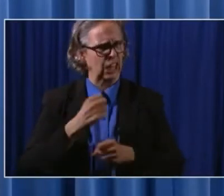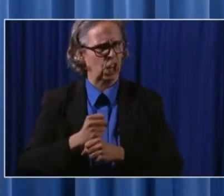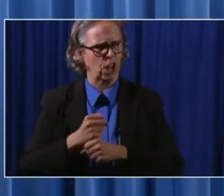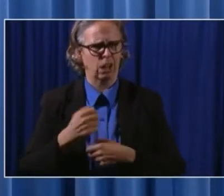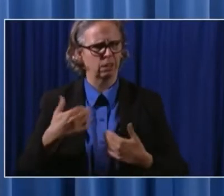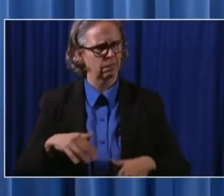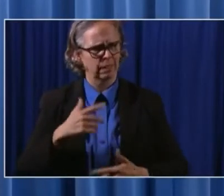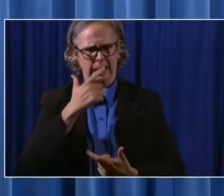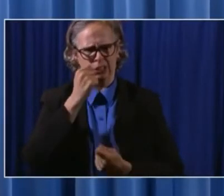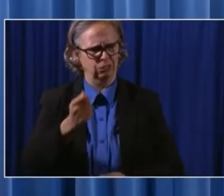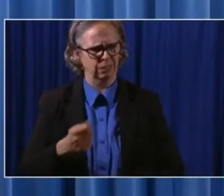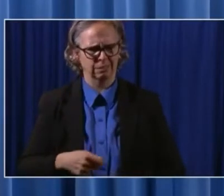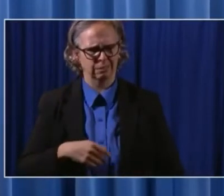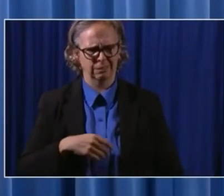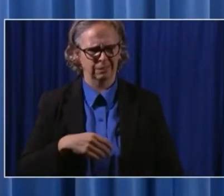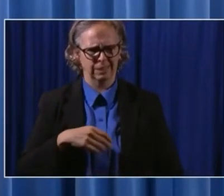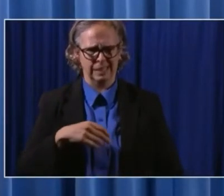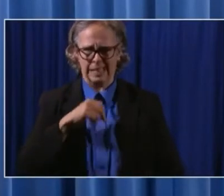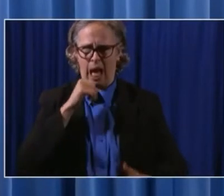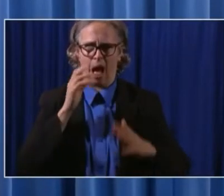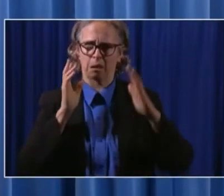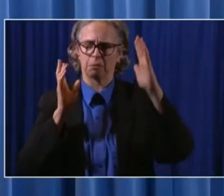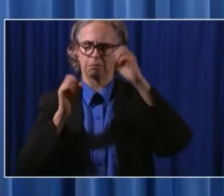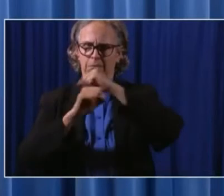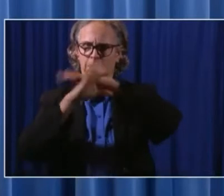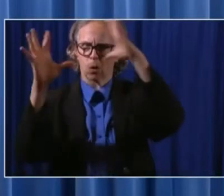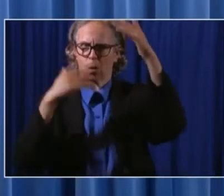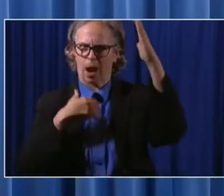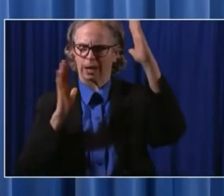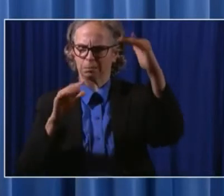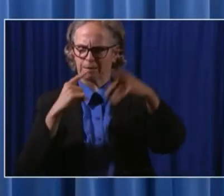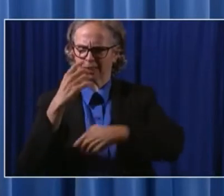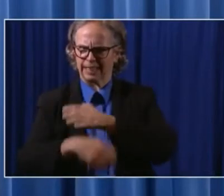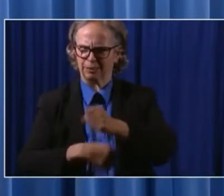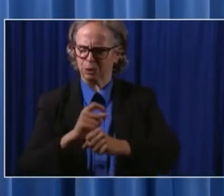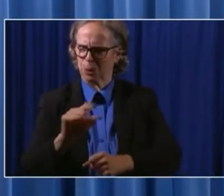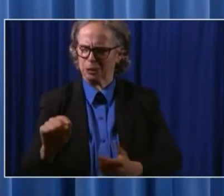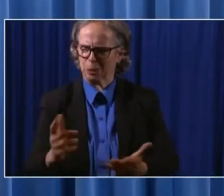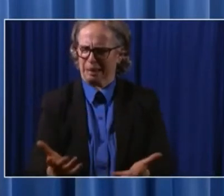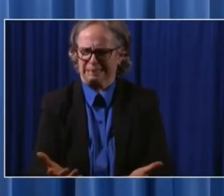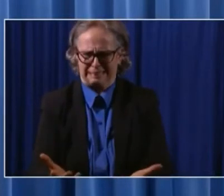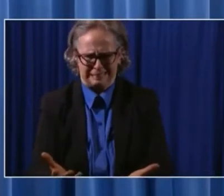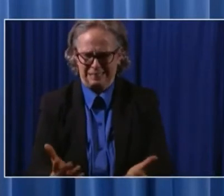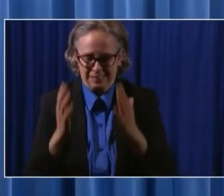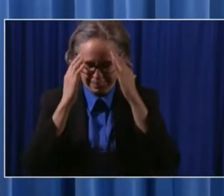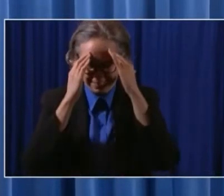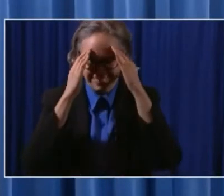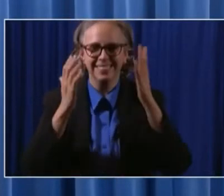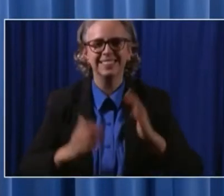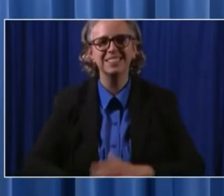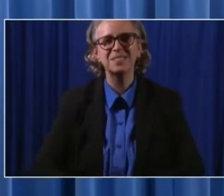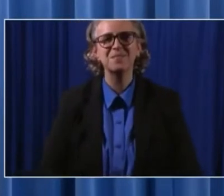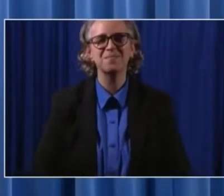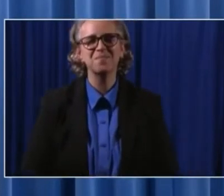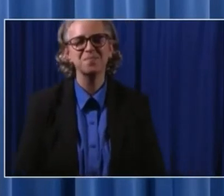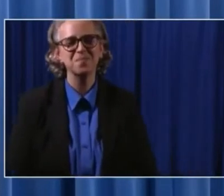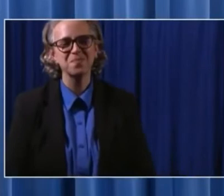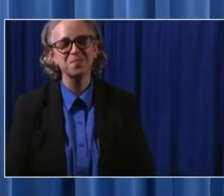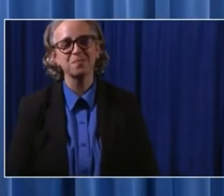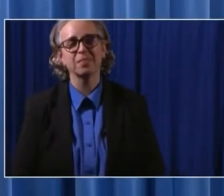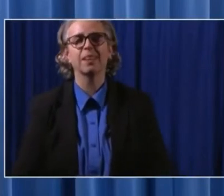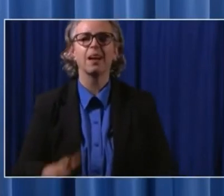thought was coming. But look, I have a great deal of confidence in Ohio. The people of the state of